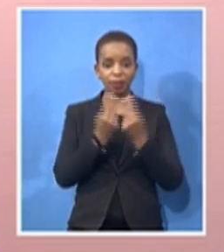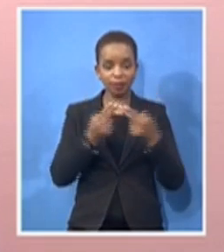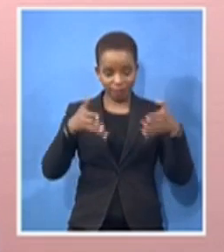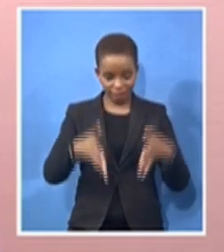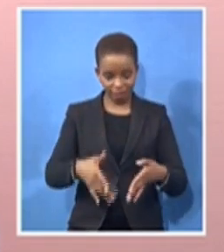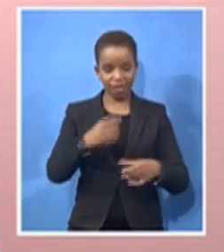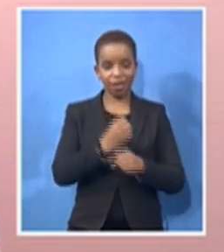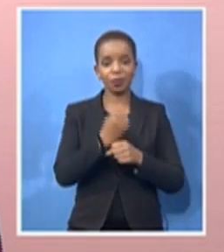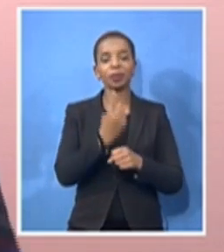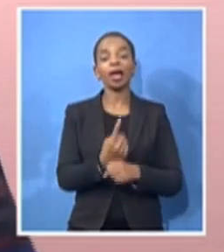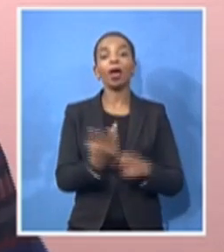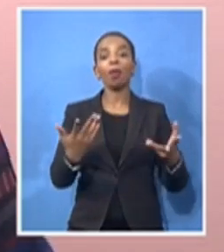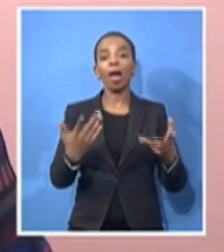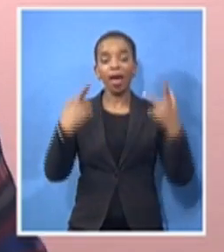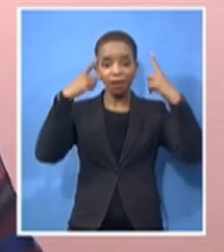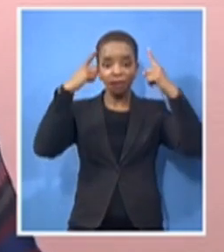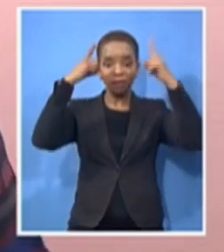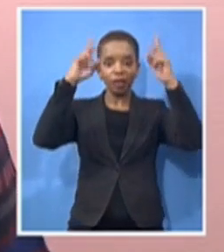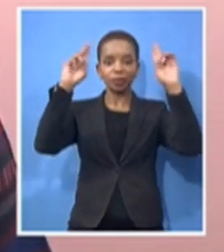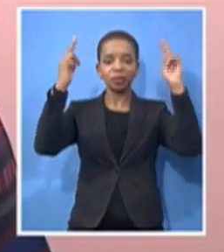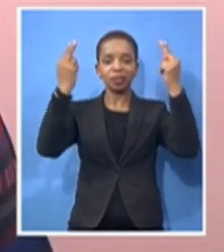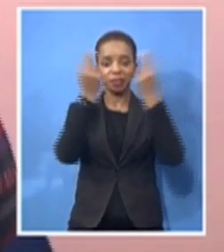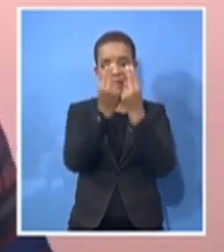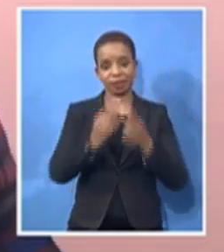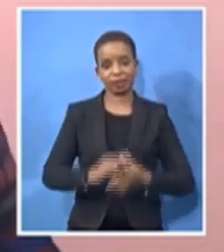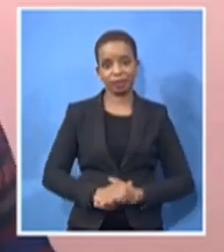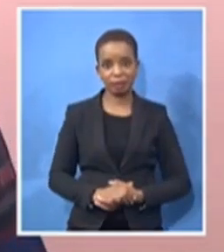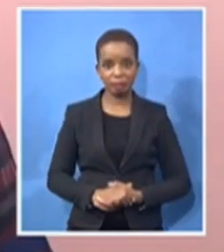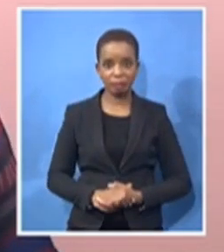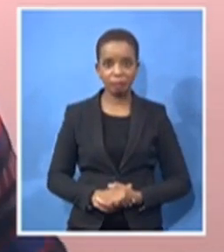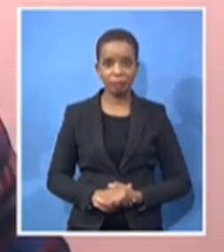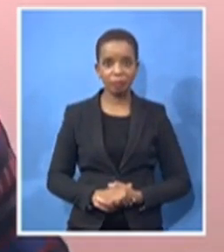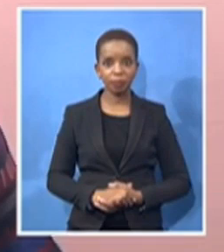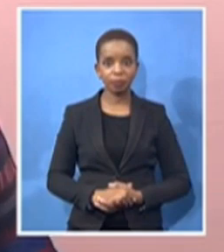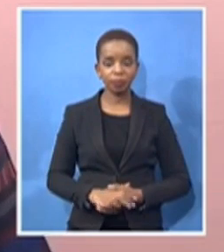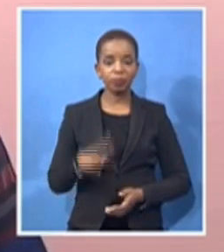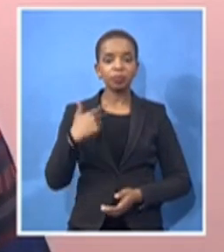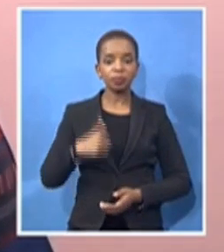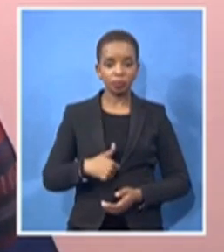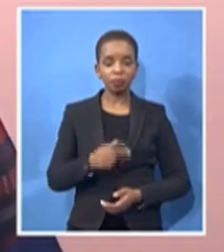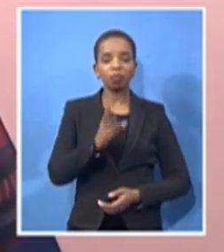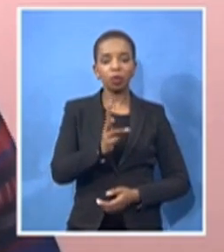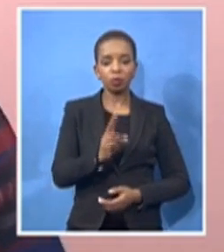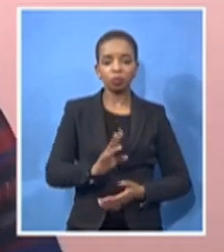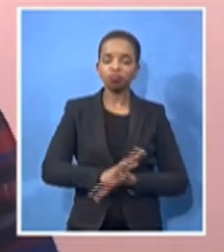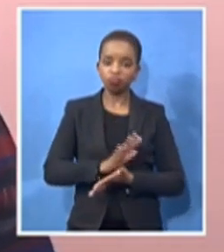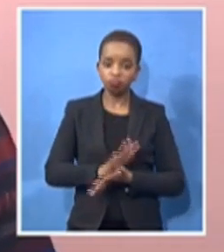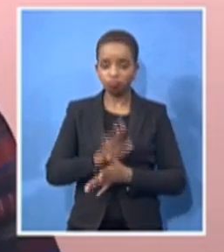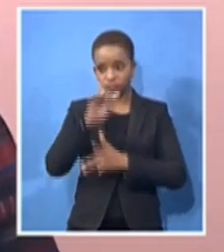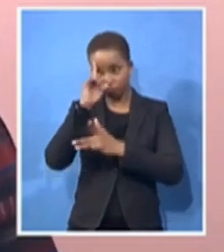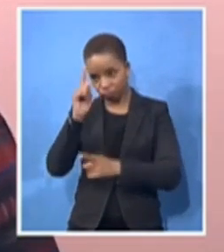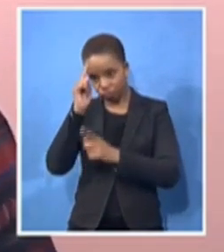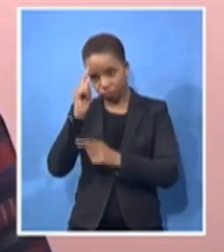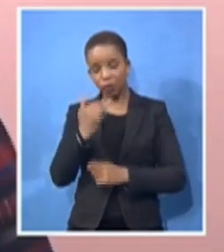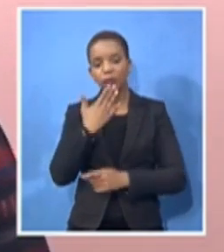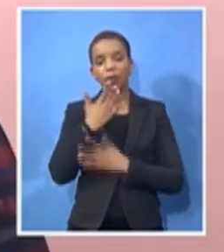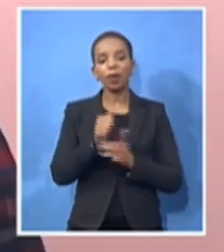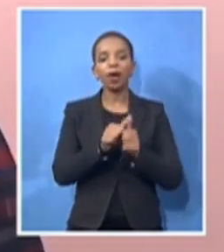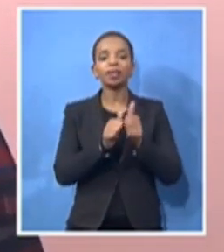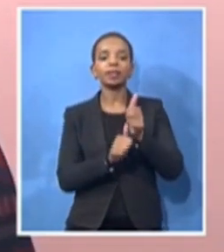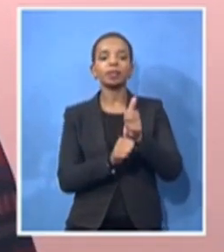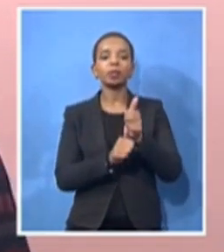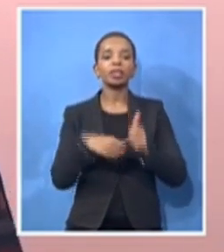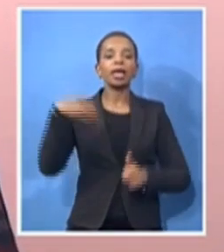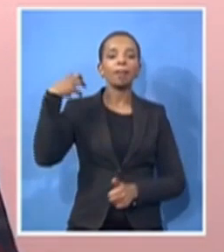I would also like to acknowledge Dr. Joe Phaahla, our Deputy Minister for Health, the MEC for Health, Dr.